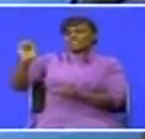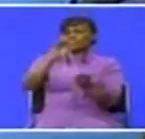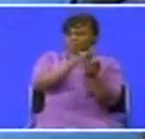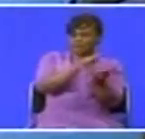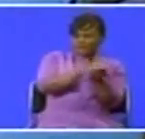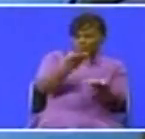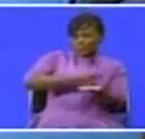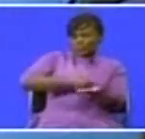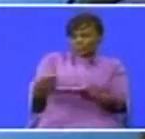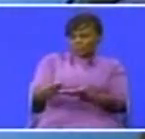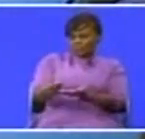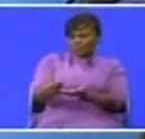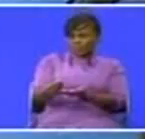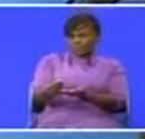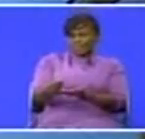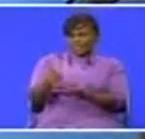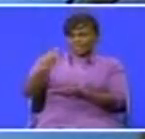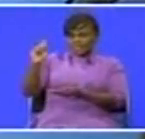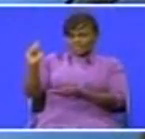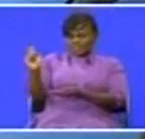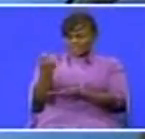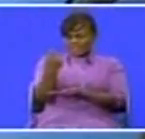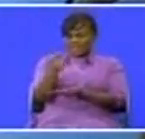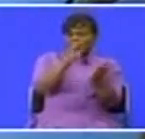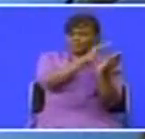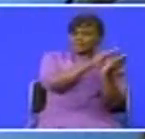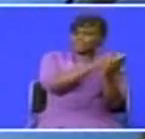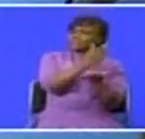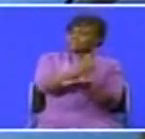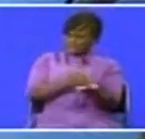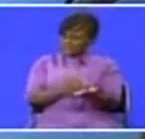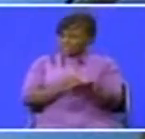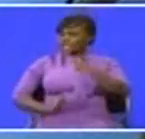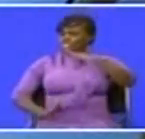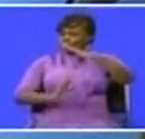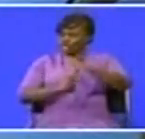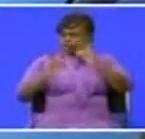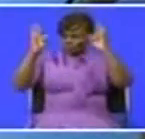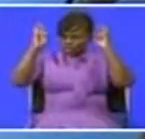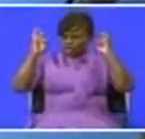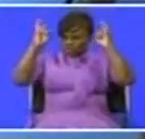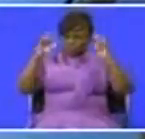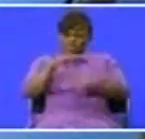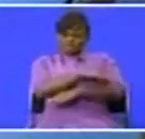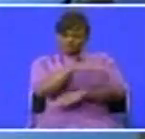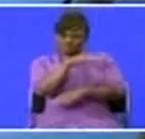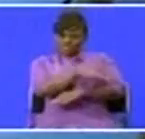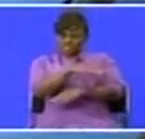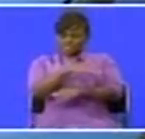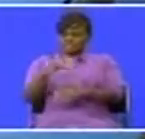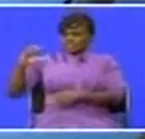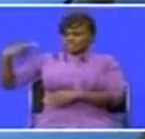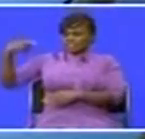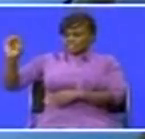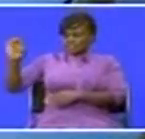under receivership. And the soundness of Kenya's banking sector is perhaps the talk for most Kenyans this evening. With the news of Chase Bank